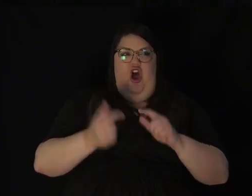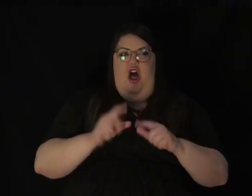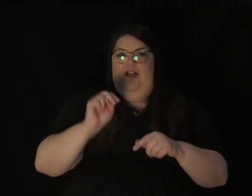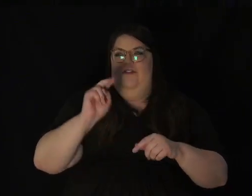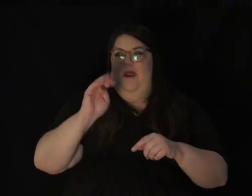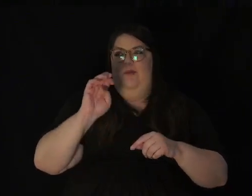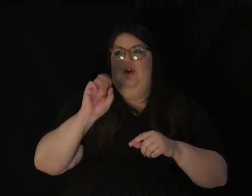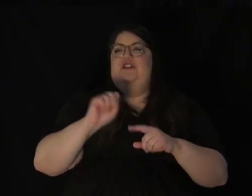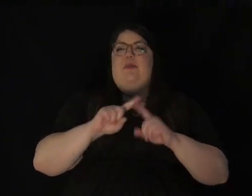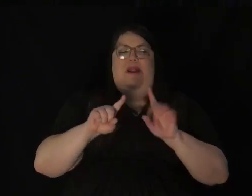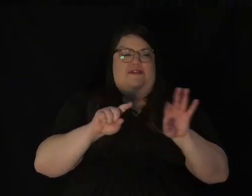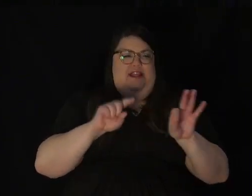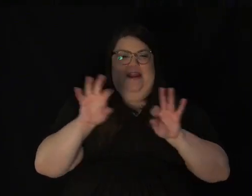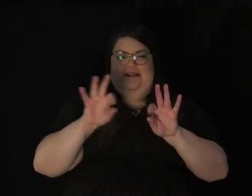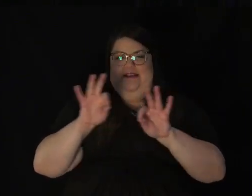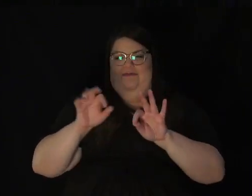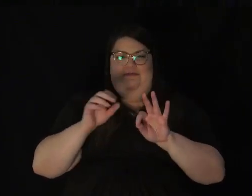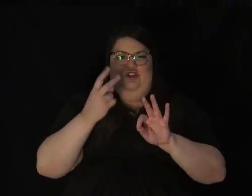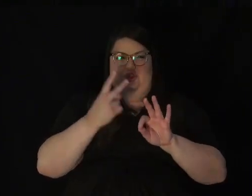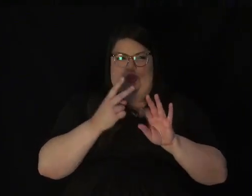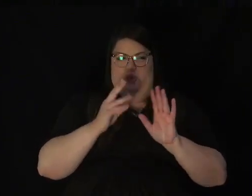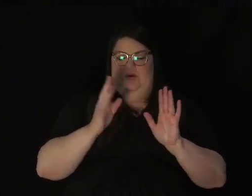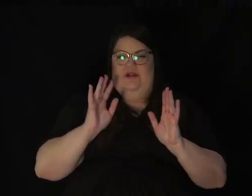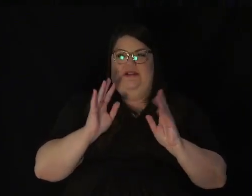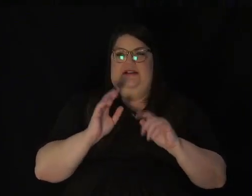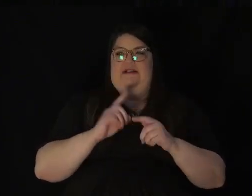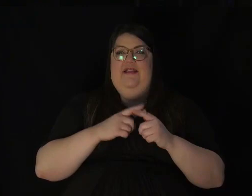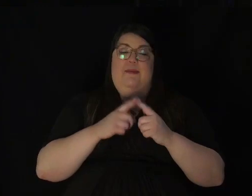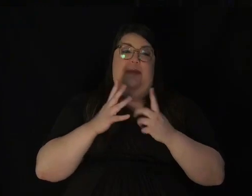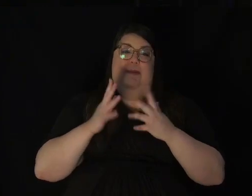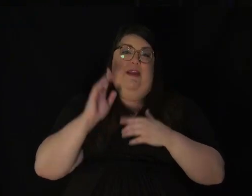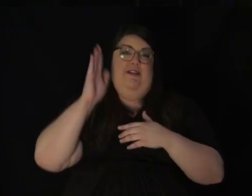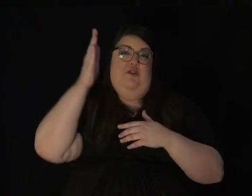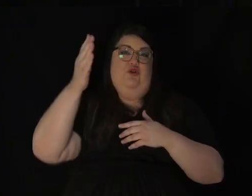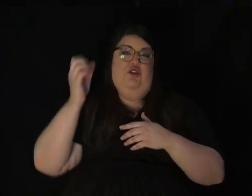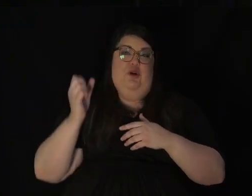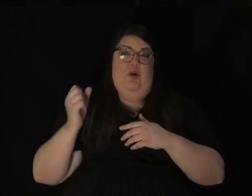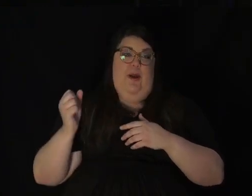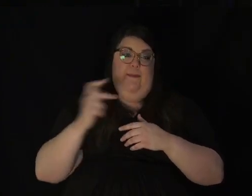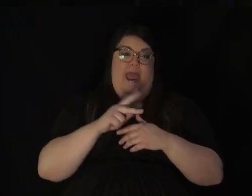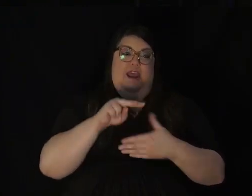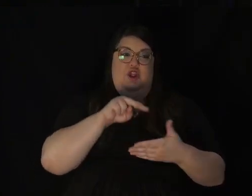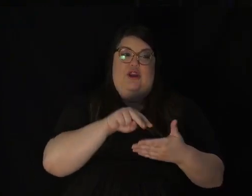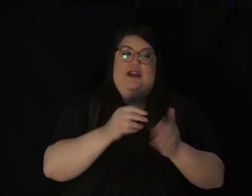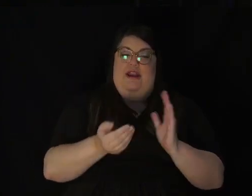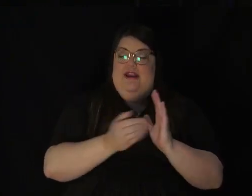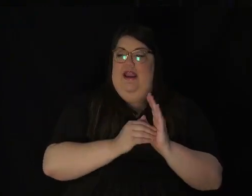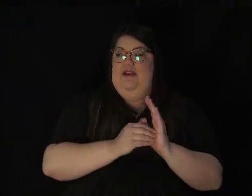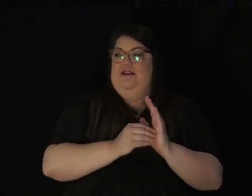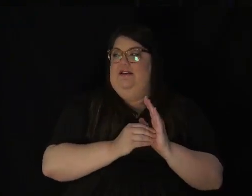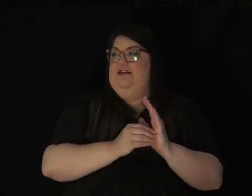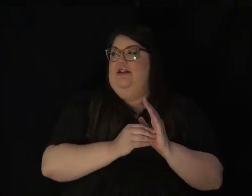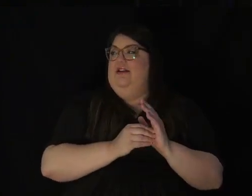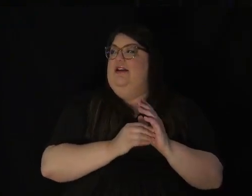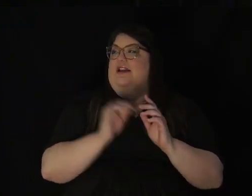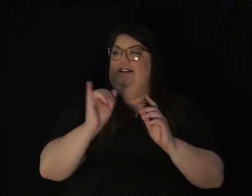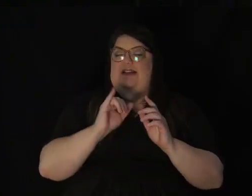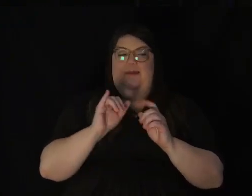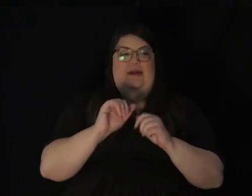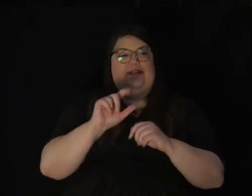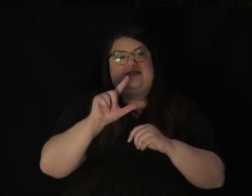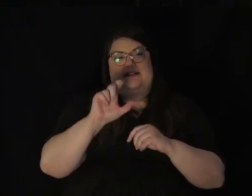opposed to coming back to this book sometime in the future and looking at it in the excited way that we did with Leviticus as